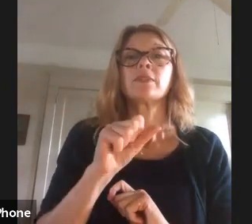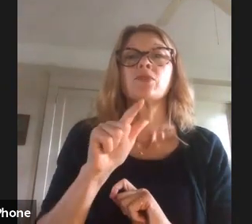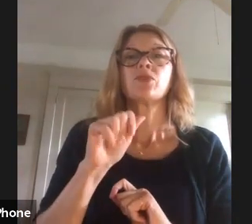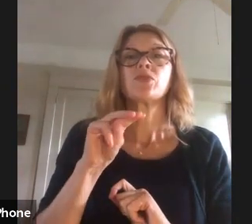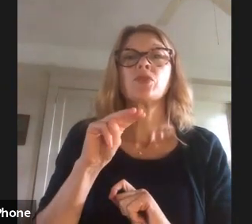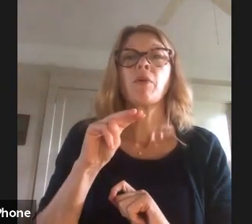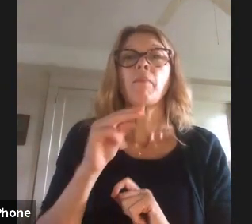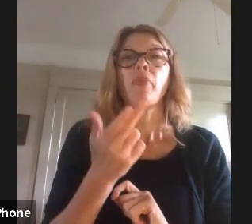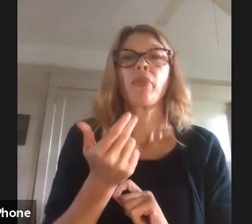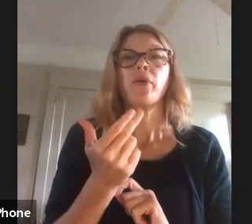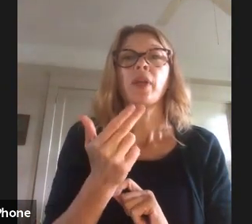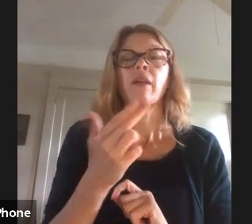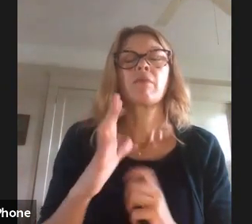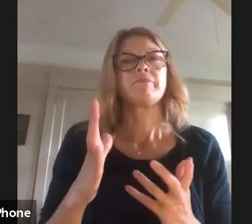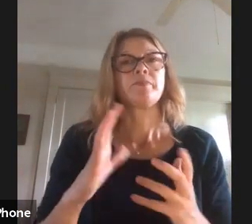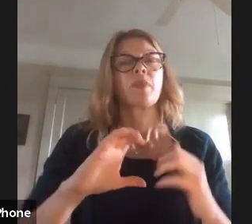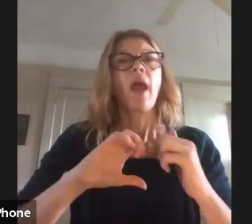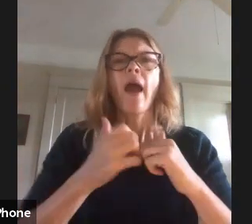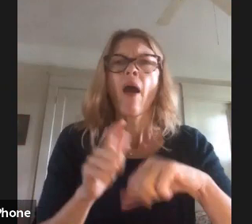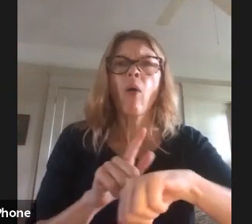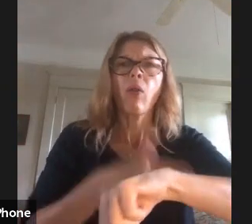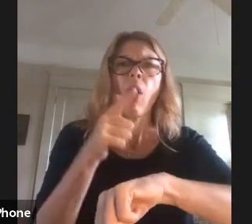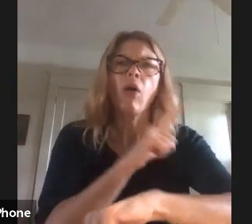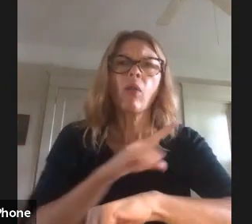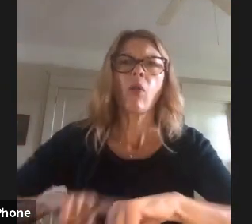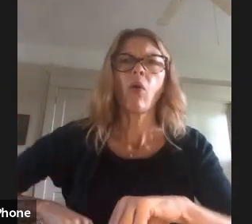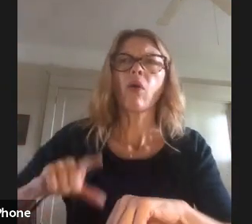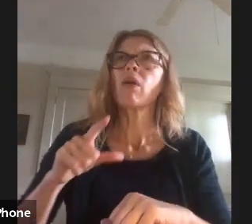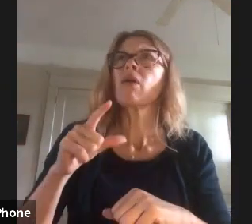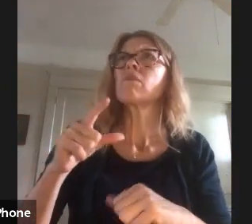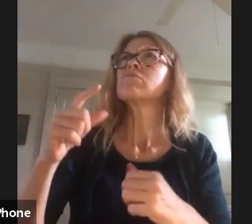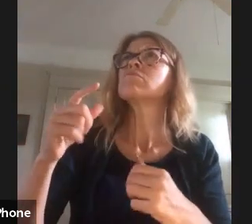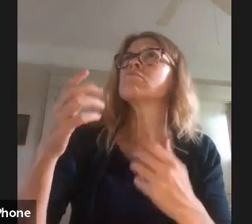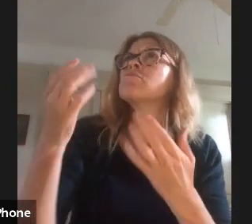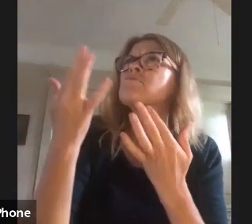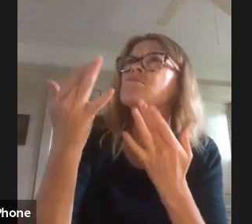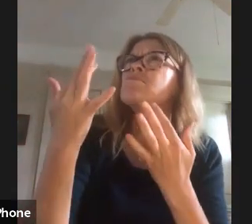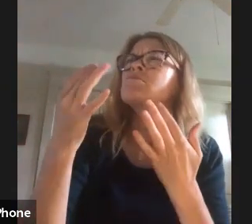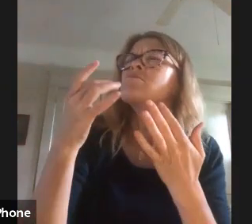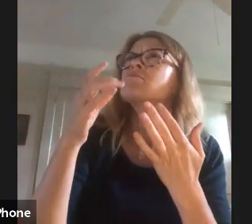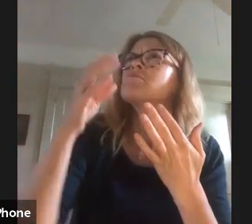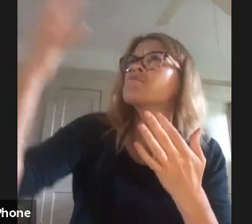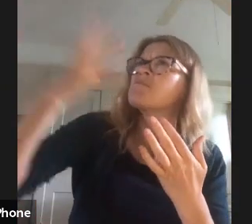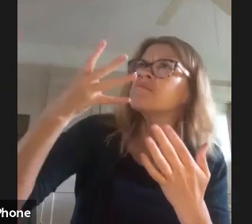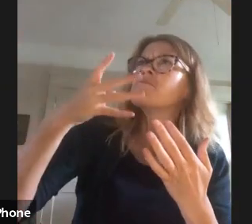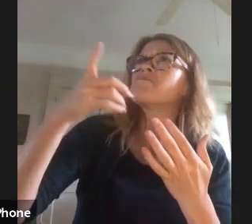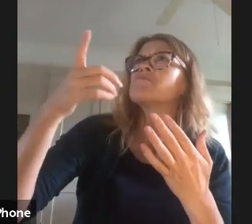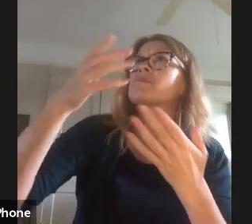How long, O Lord, will you forget me forever? How long will you hide your face from